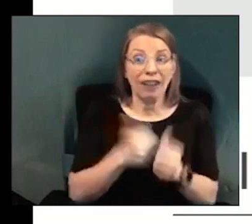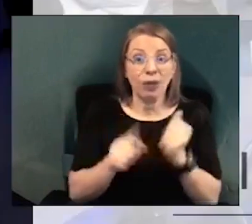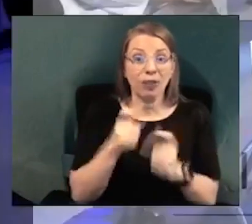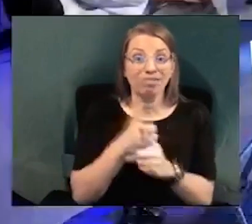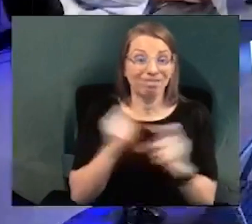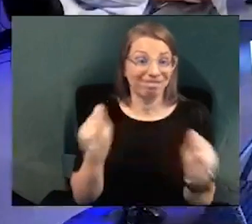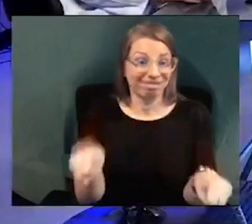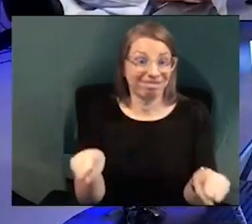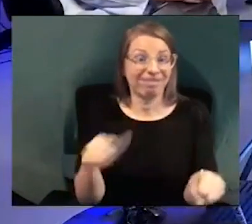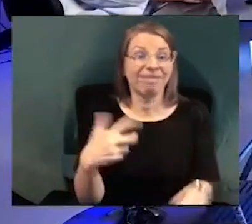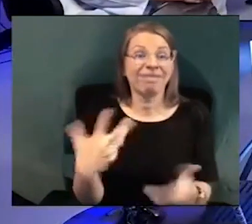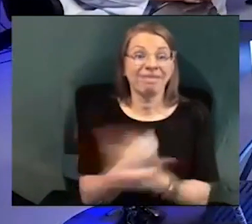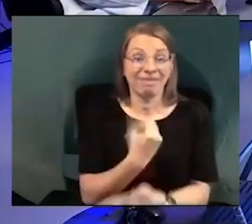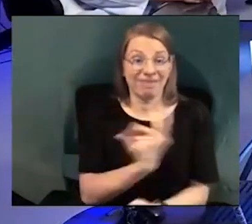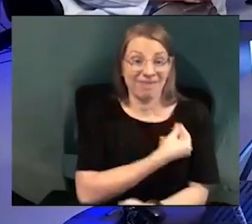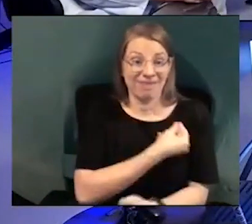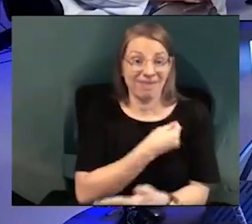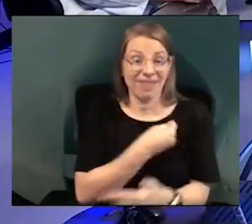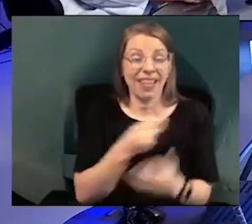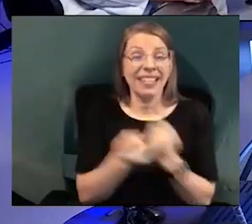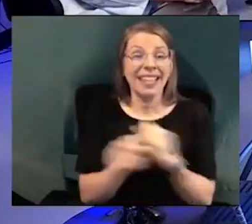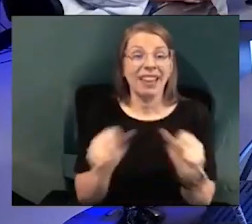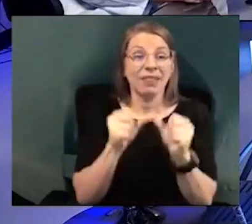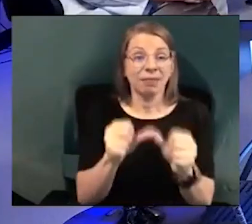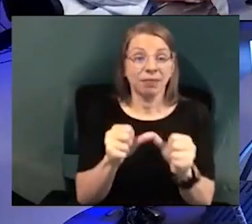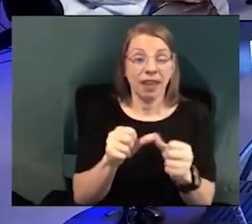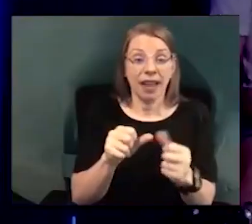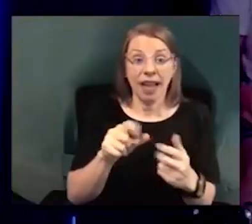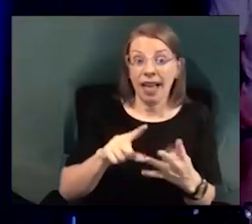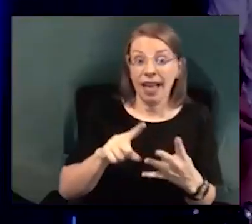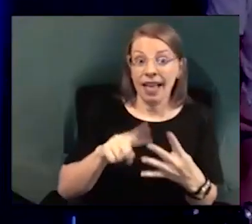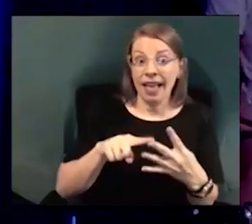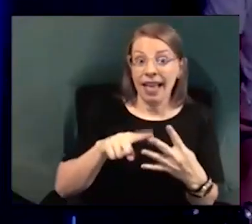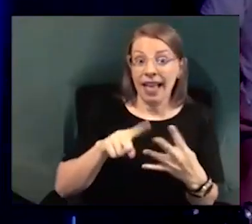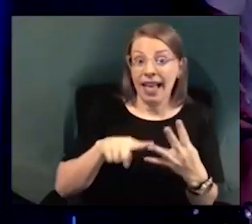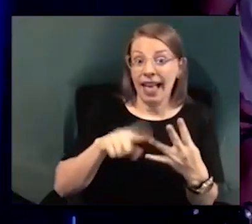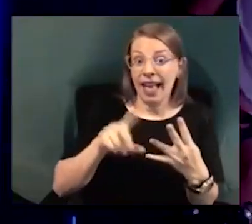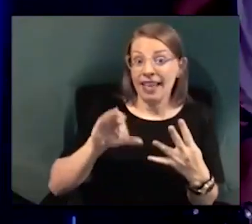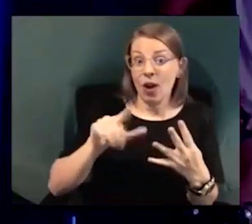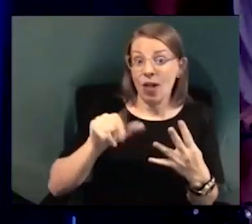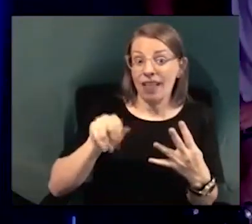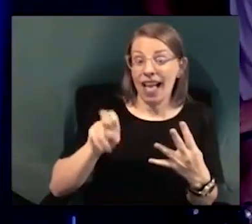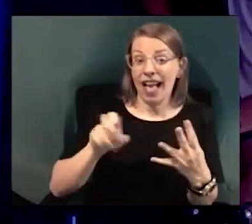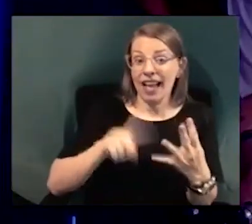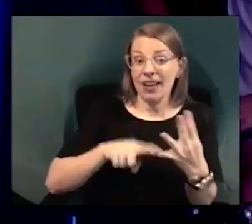safe. All right. Caroline and Wyatt, final thoughts today. I saw you looking at your phone.